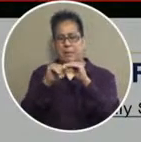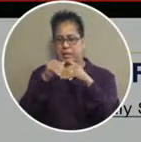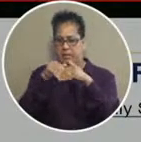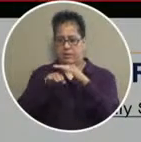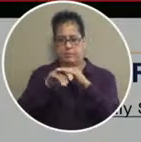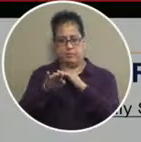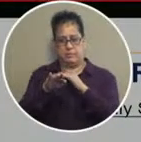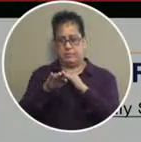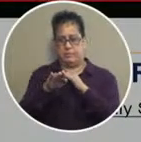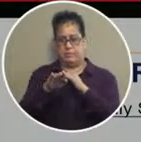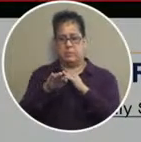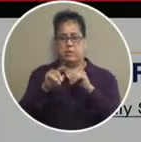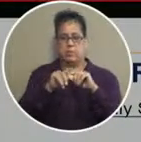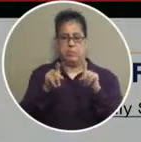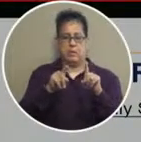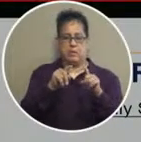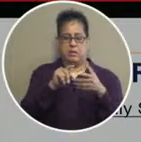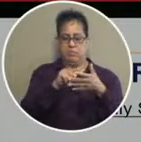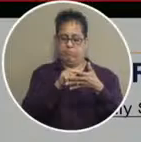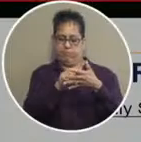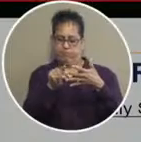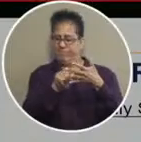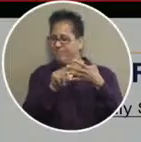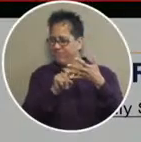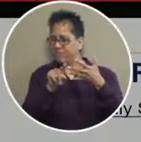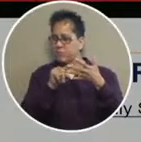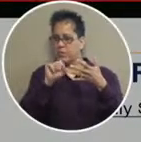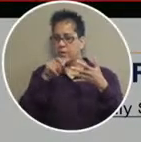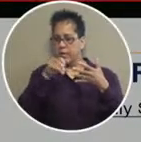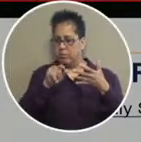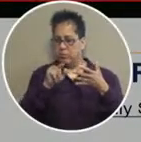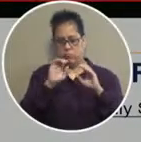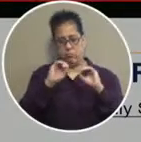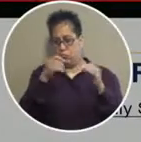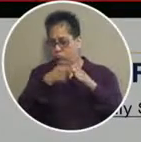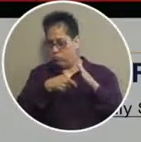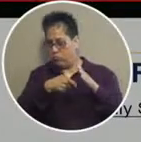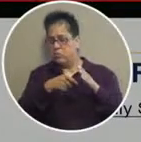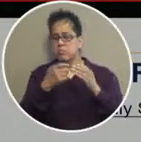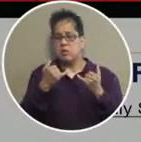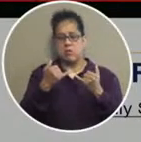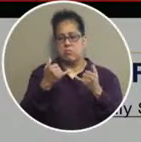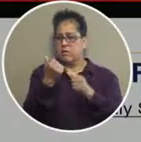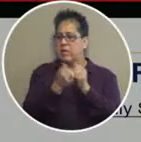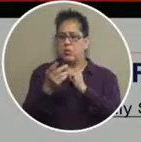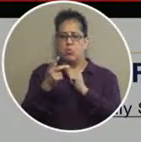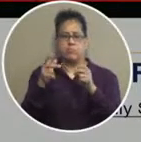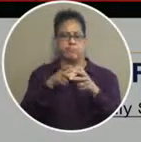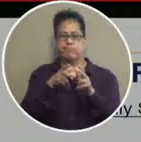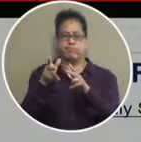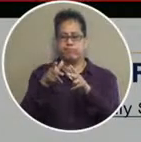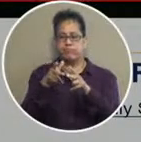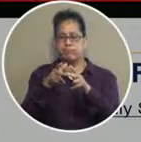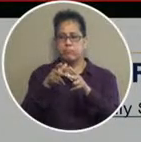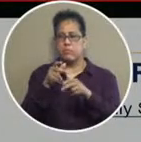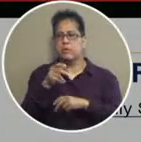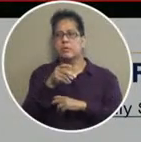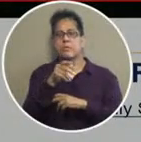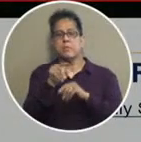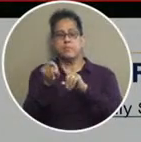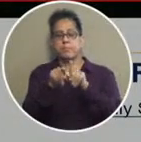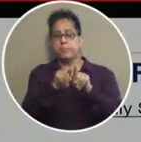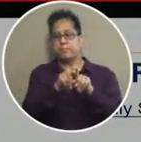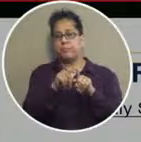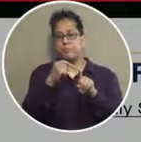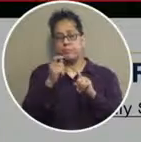access. But since the middle of April, available free of charge for anyone. And I will point out as well, I'm going to be giving